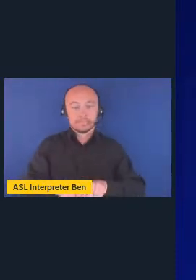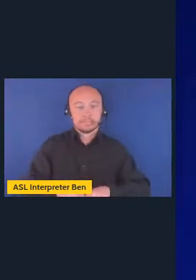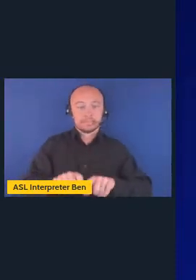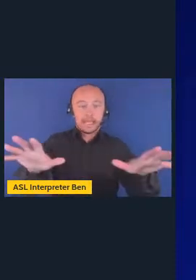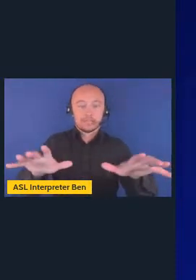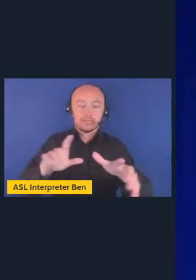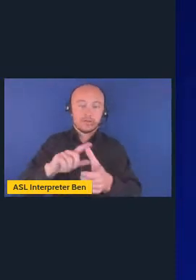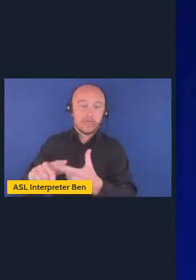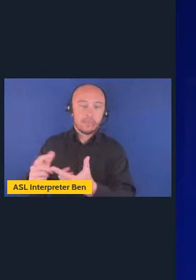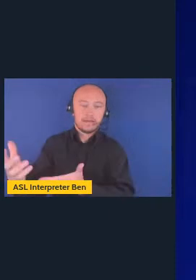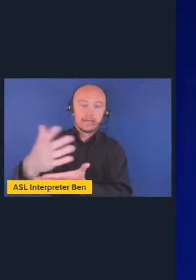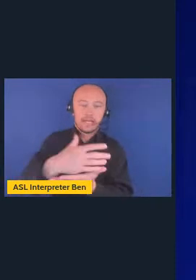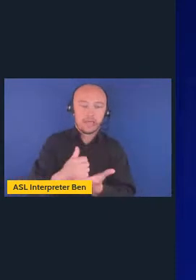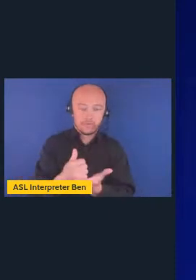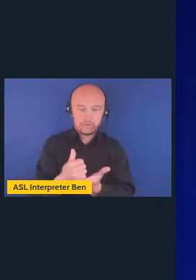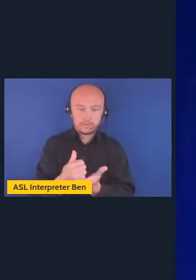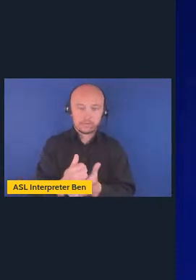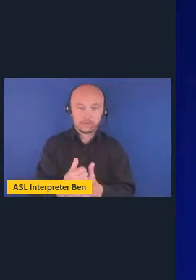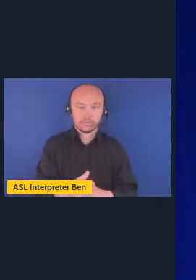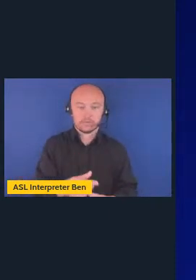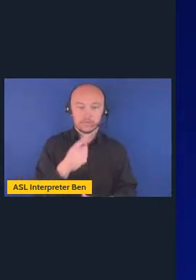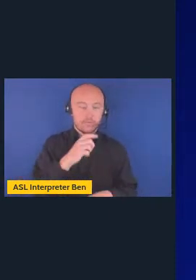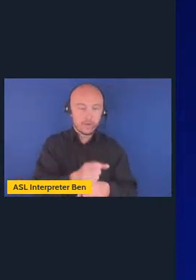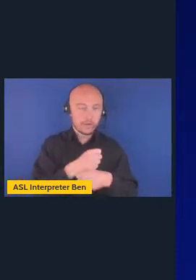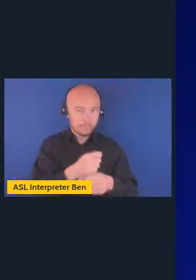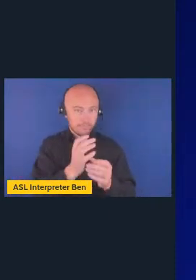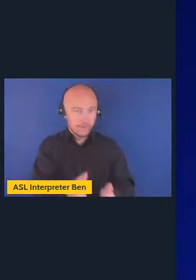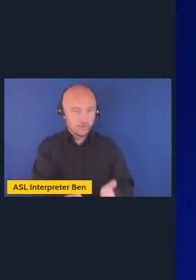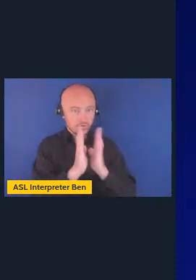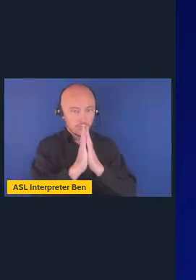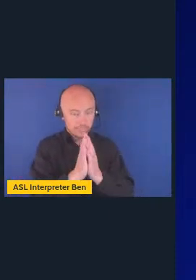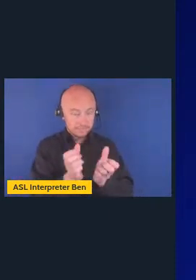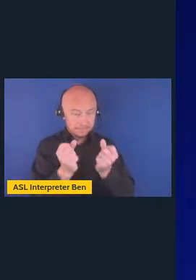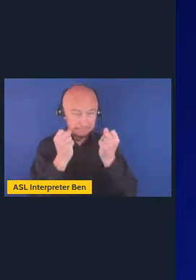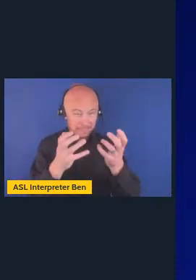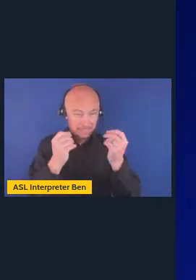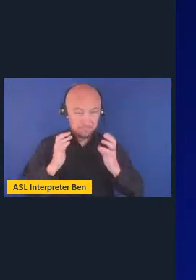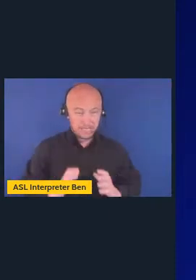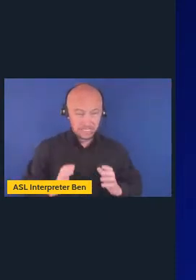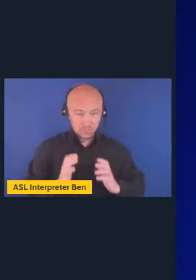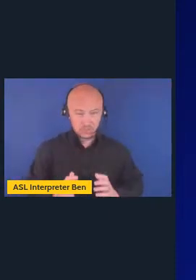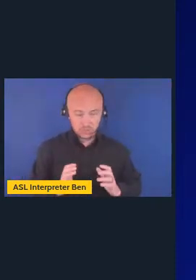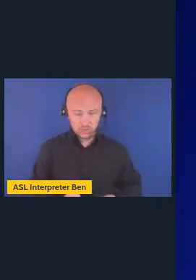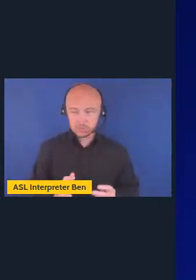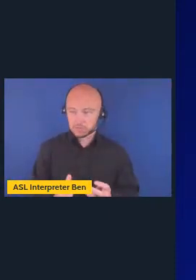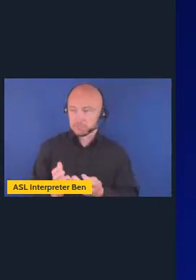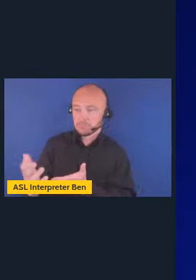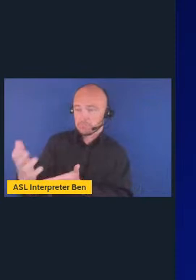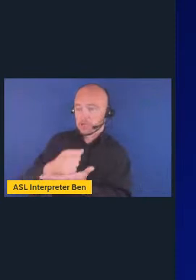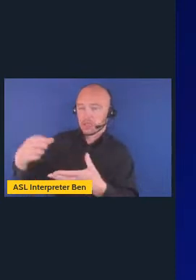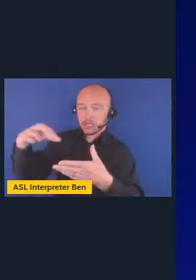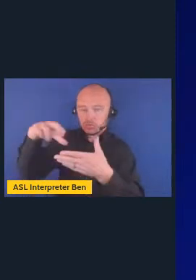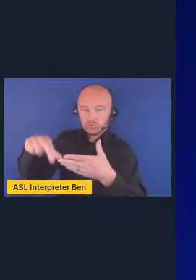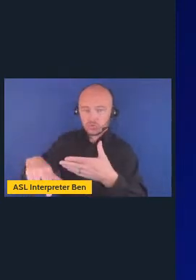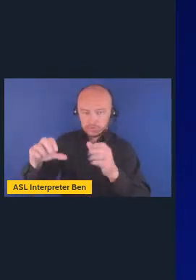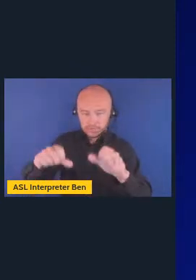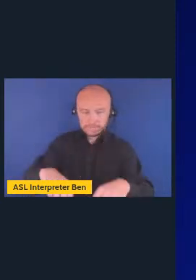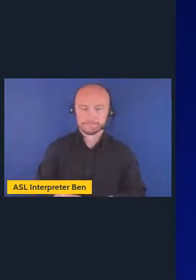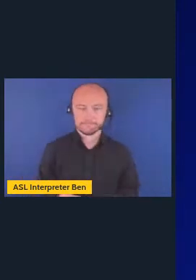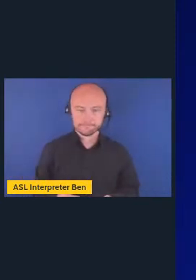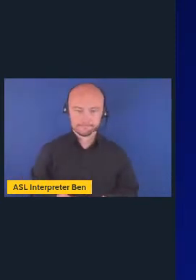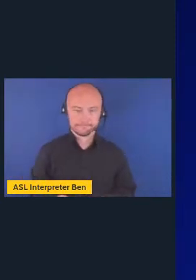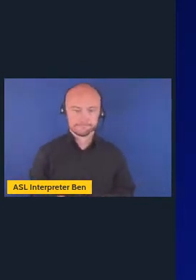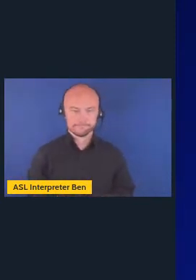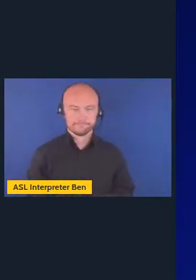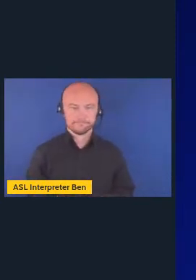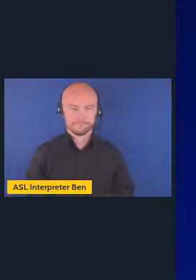requirement to asynchronously make requests to lots of consumers and then collate the results. And starting with the scatter part,